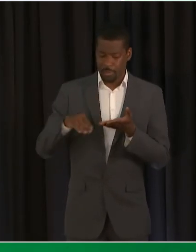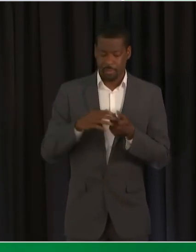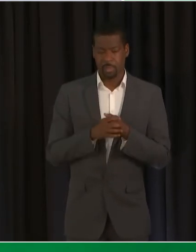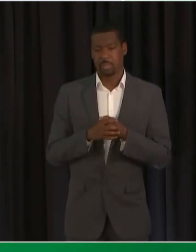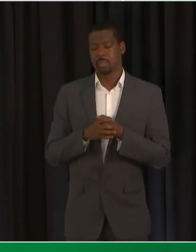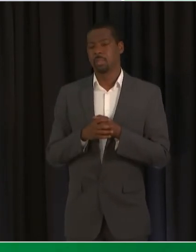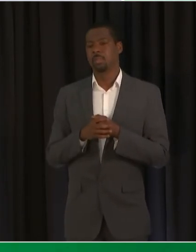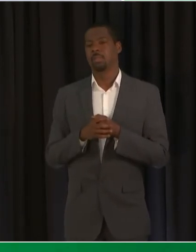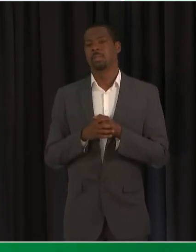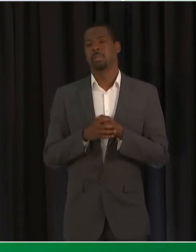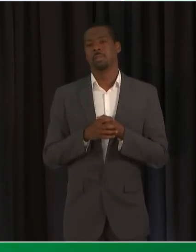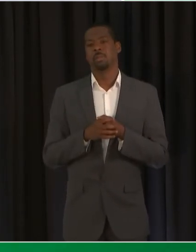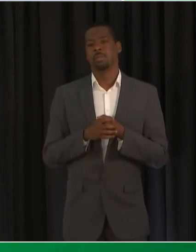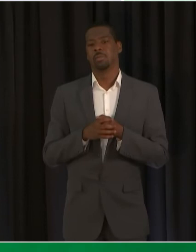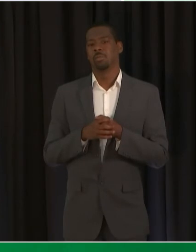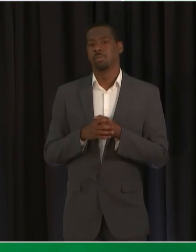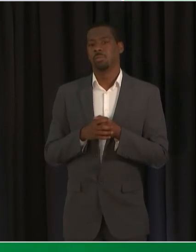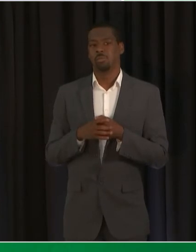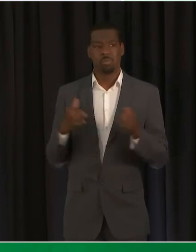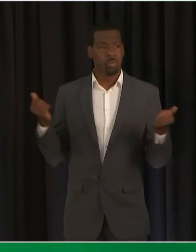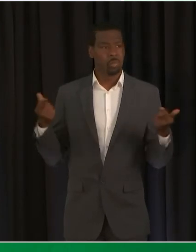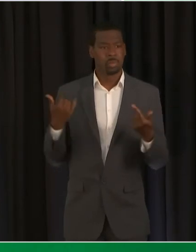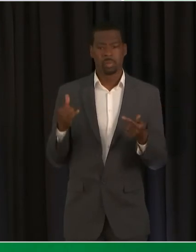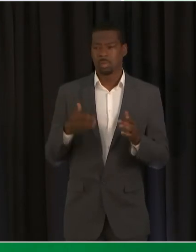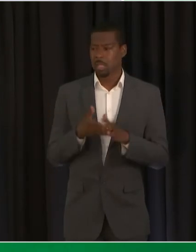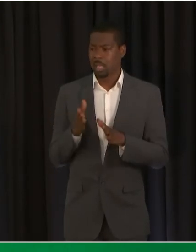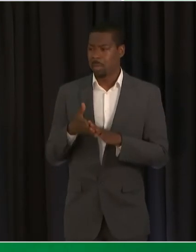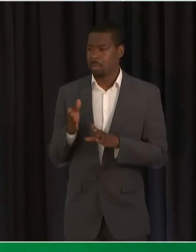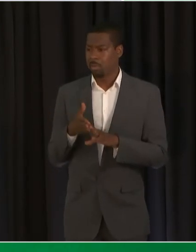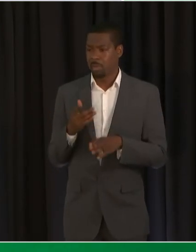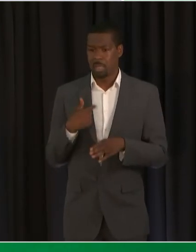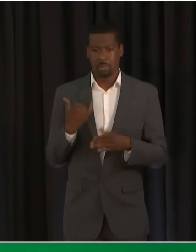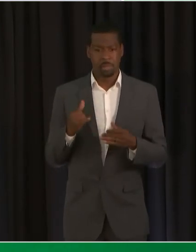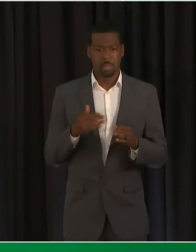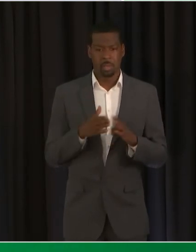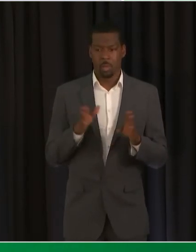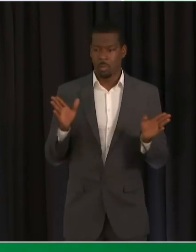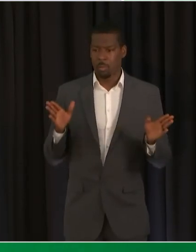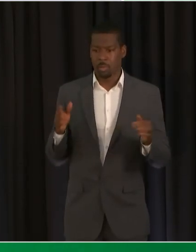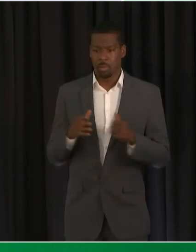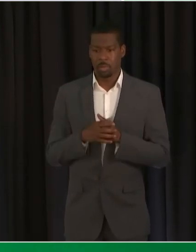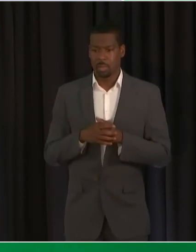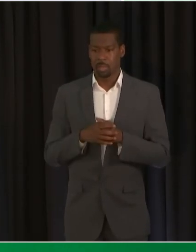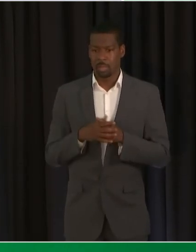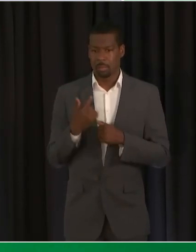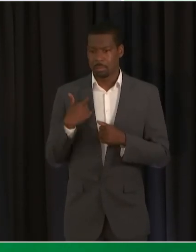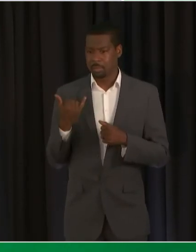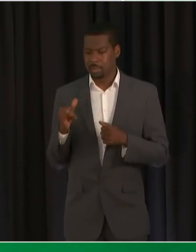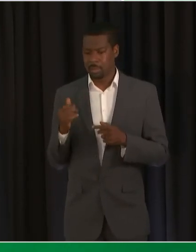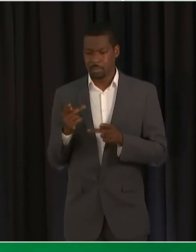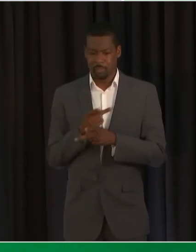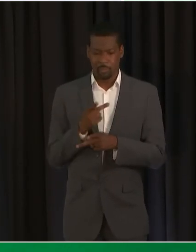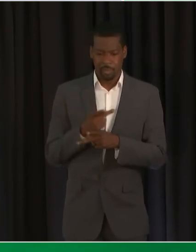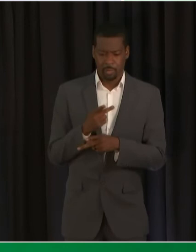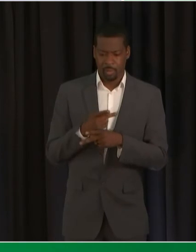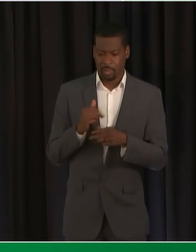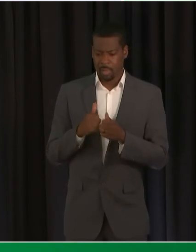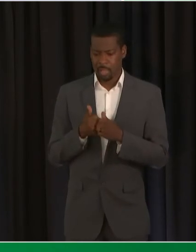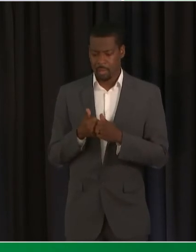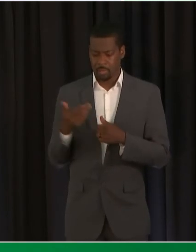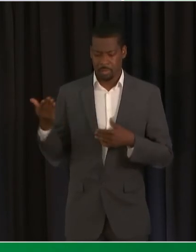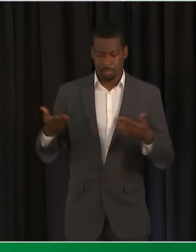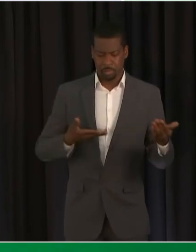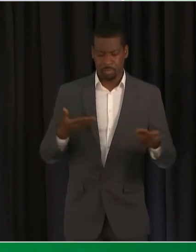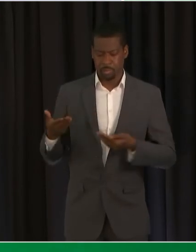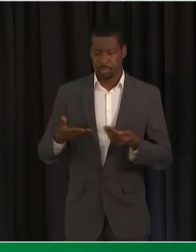having resources, because we're all still running our businesses, right? I'm still open. I'm still figuring out how to hire people